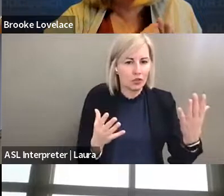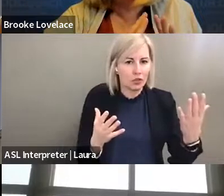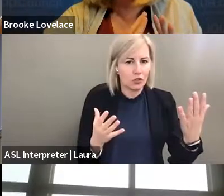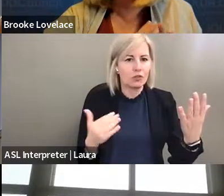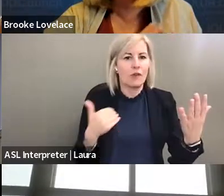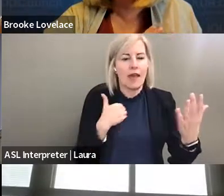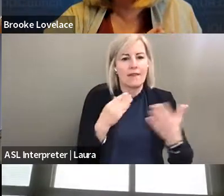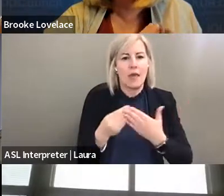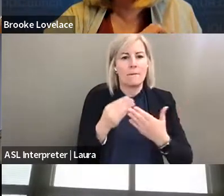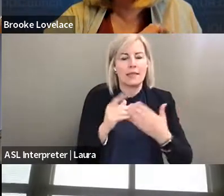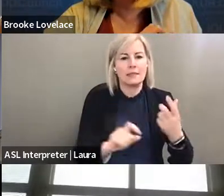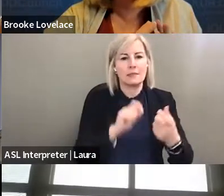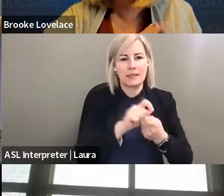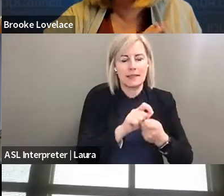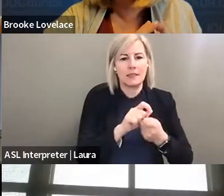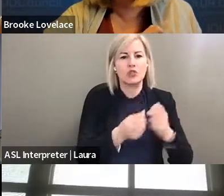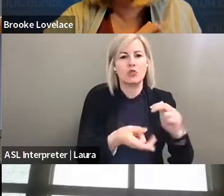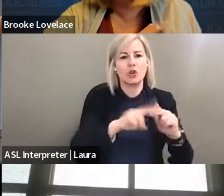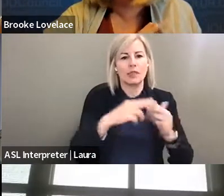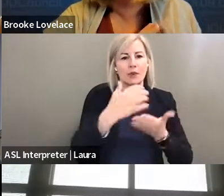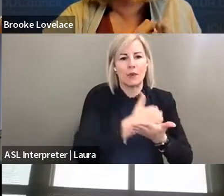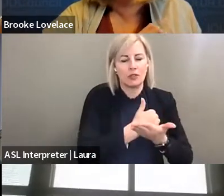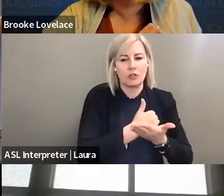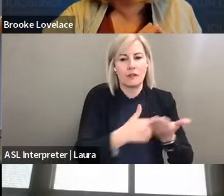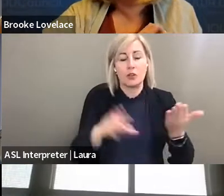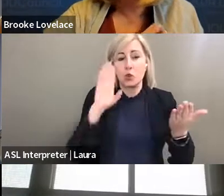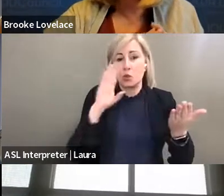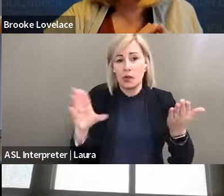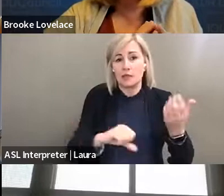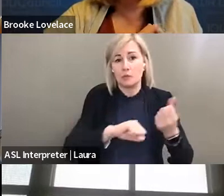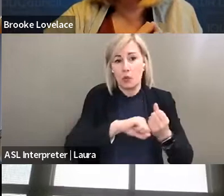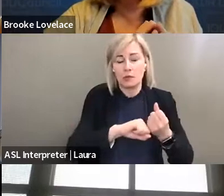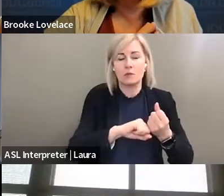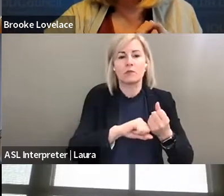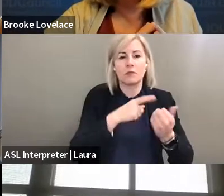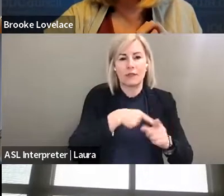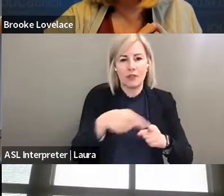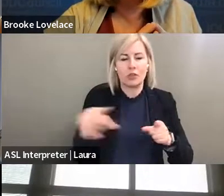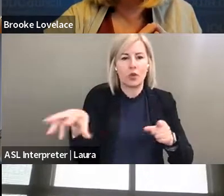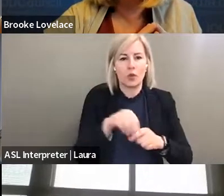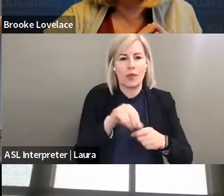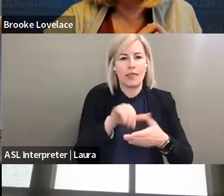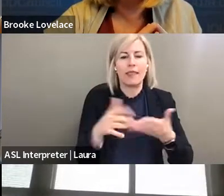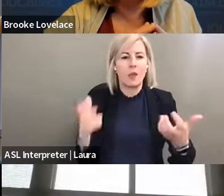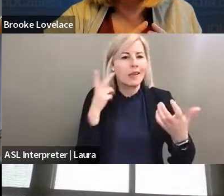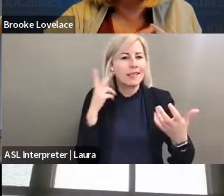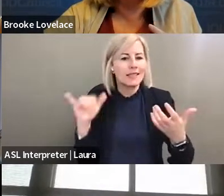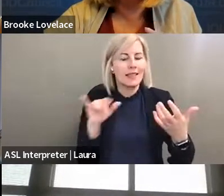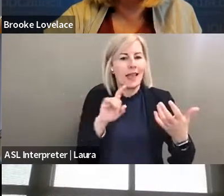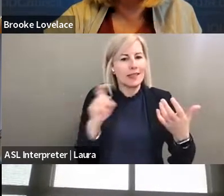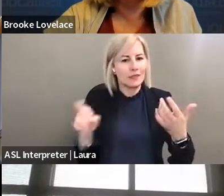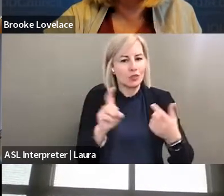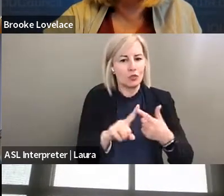that money specifically go to increasing wages of direct support professionals. And included in that, they also want to see that go to folks that